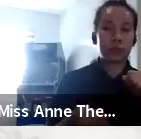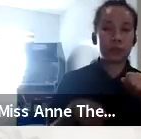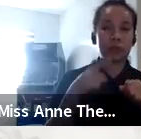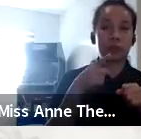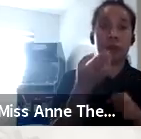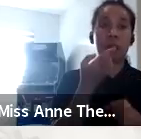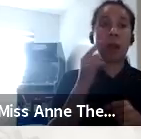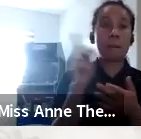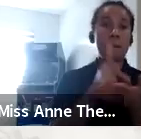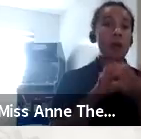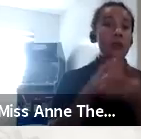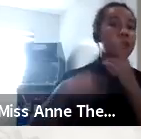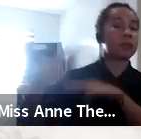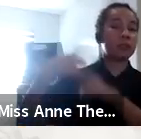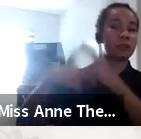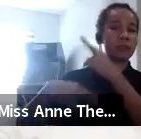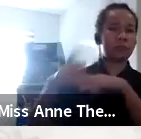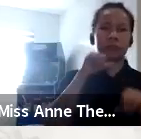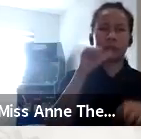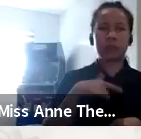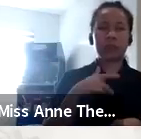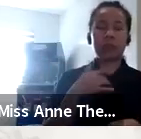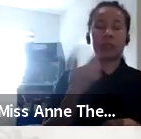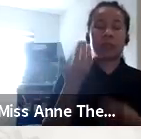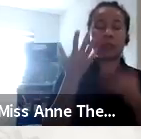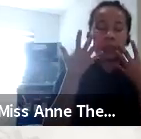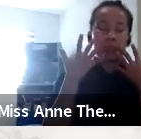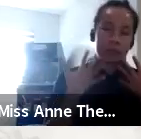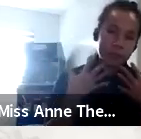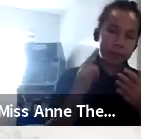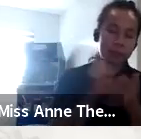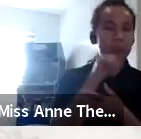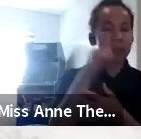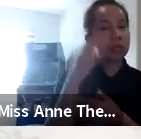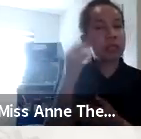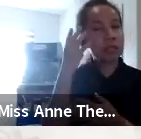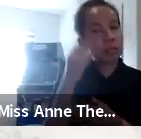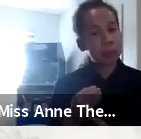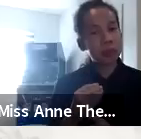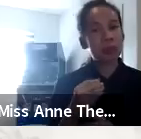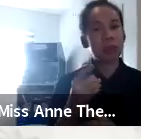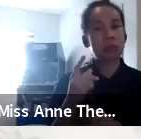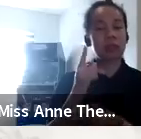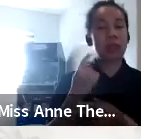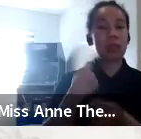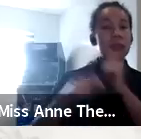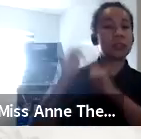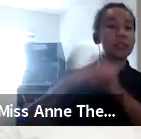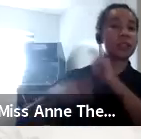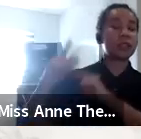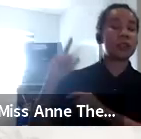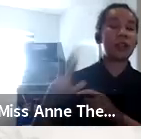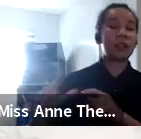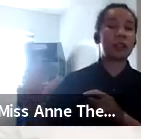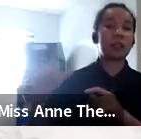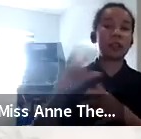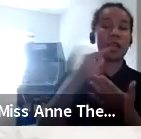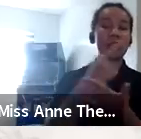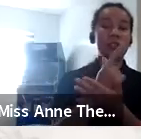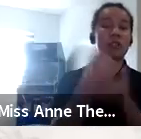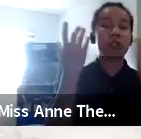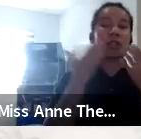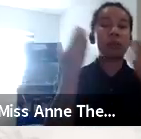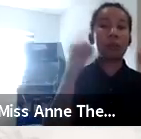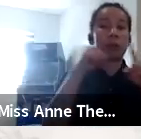history. So don't feel bad that you did not experience the traditional graduation rites because you are